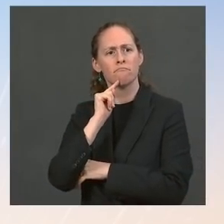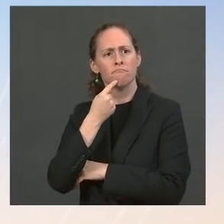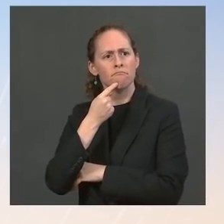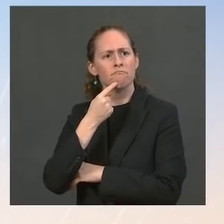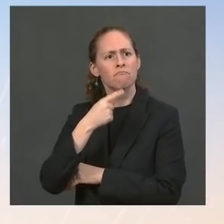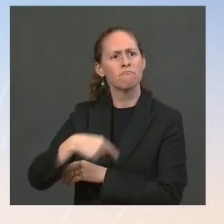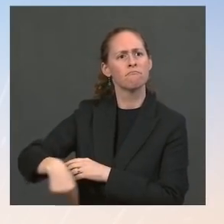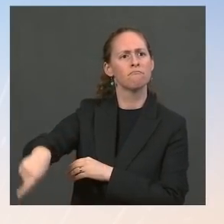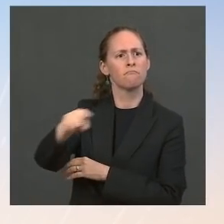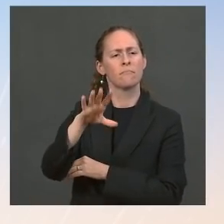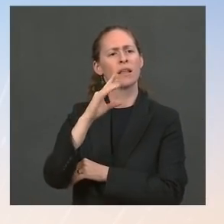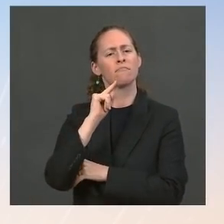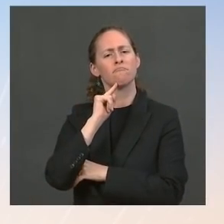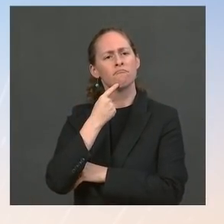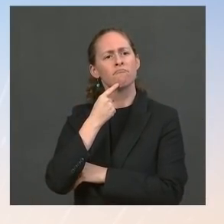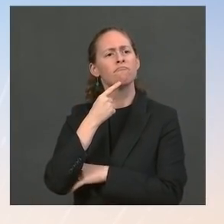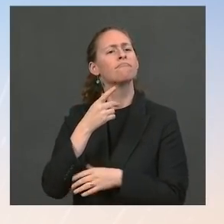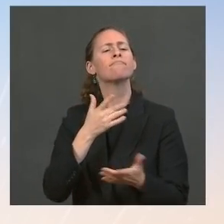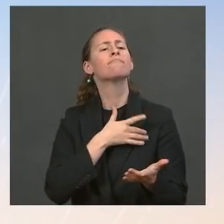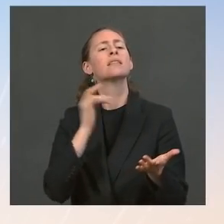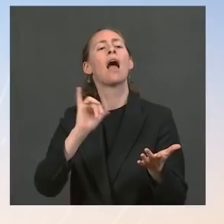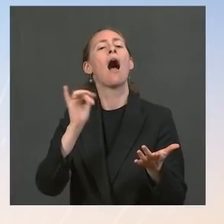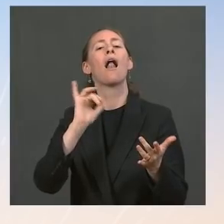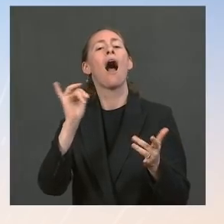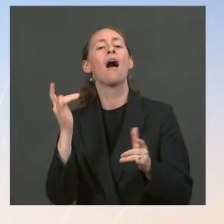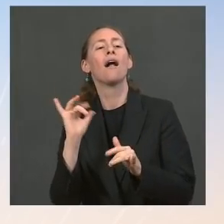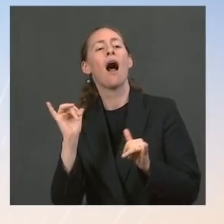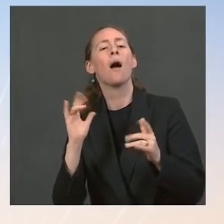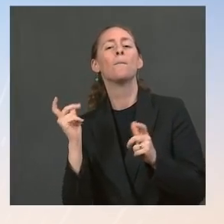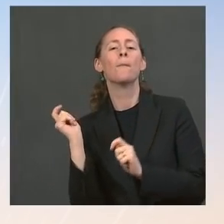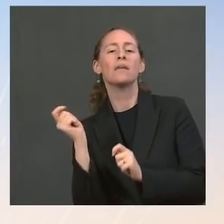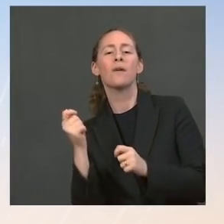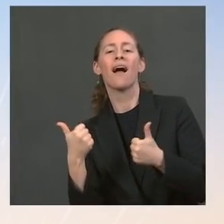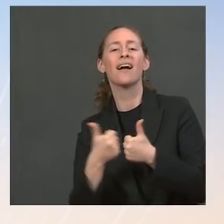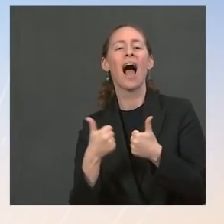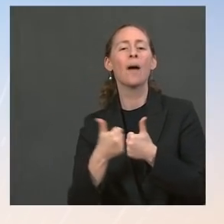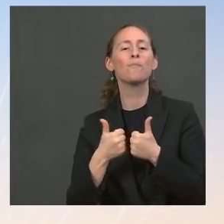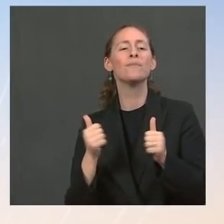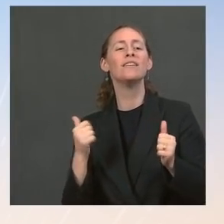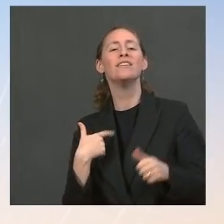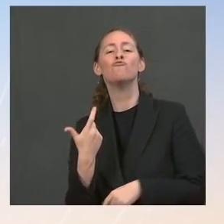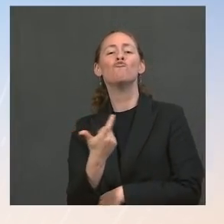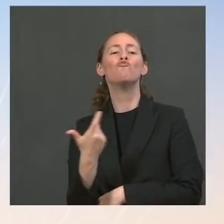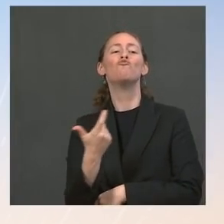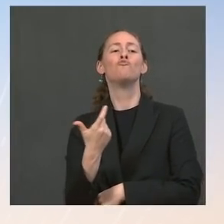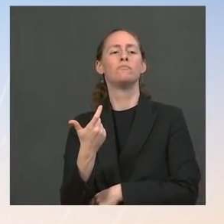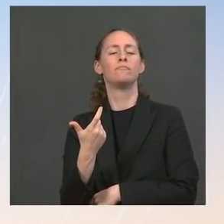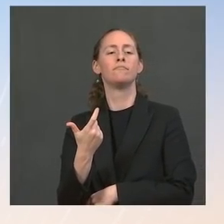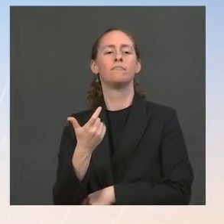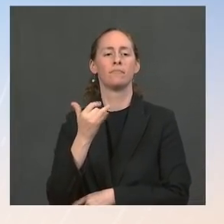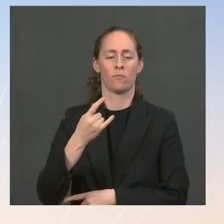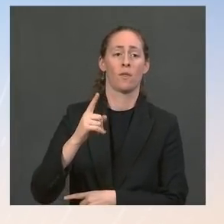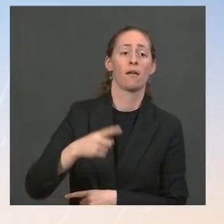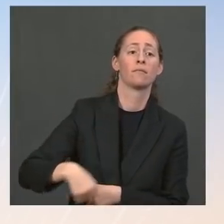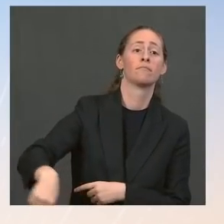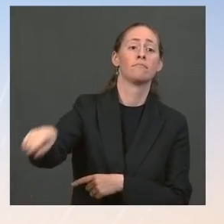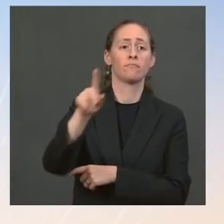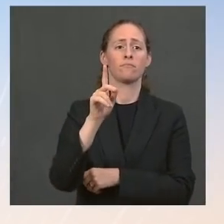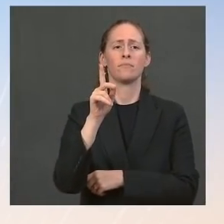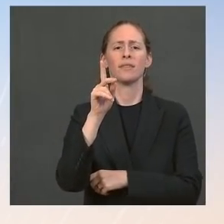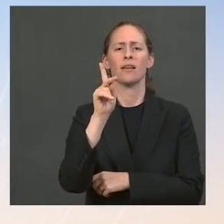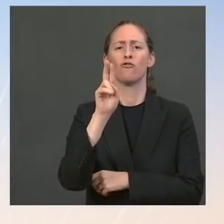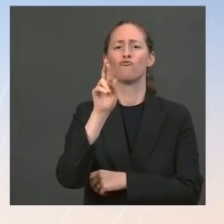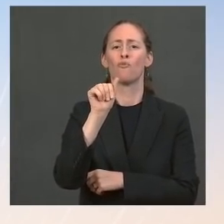going to have so much fun." That's about the debt limit. Senator Kevin Cramer, "It's sort of fun to watch." And Senator Cornyn said yesterday